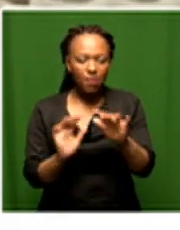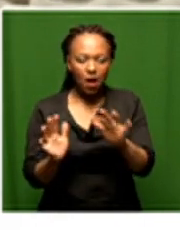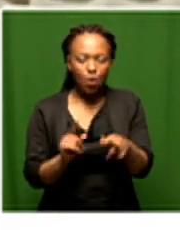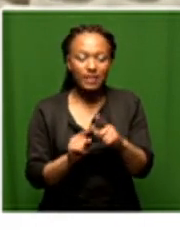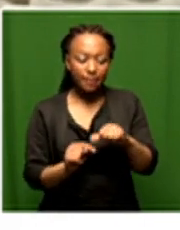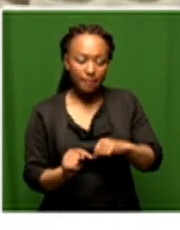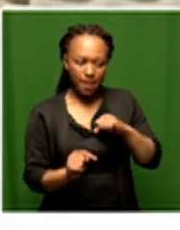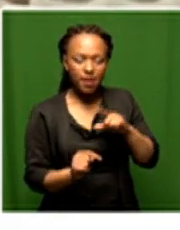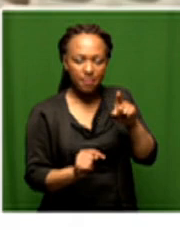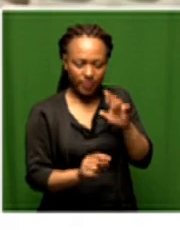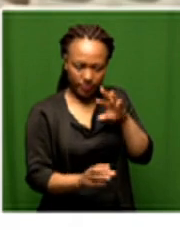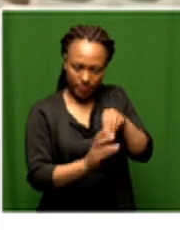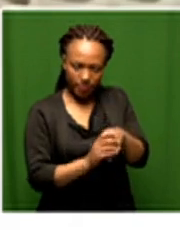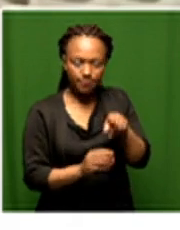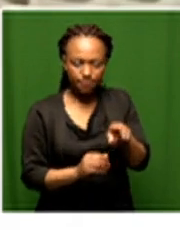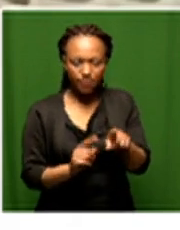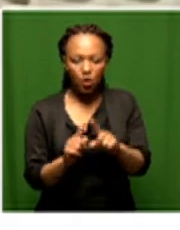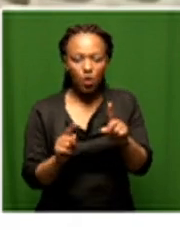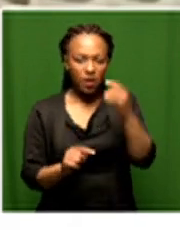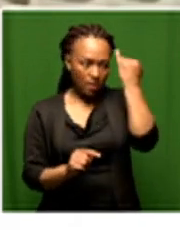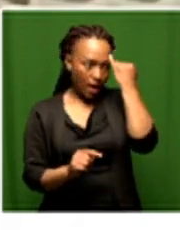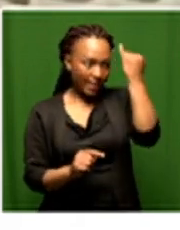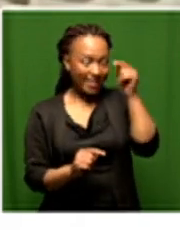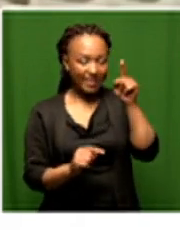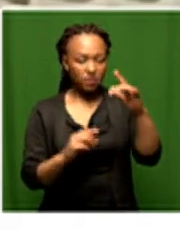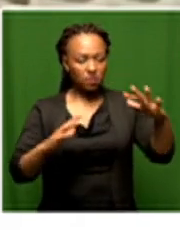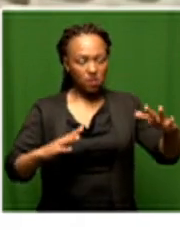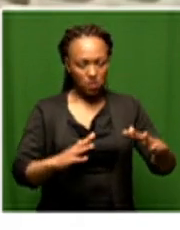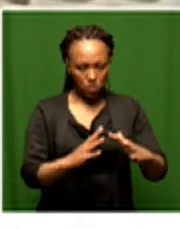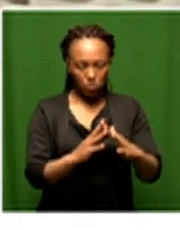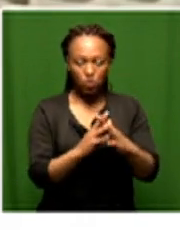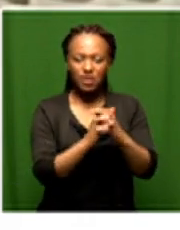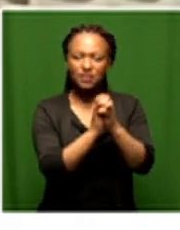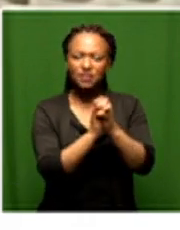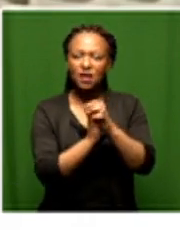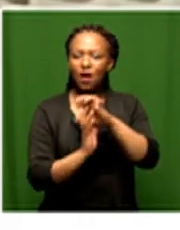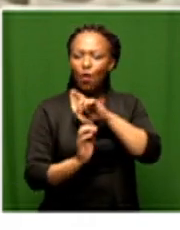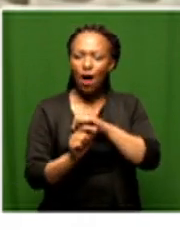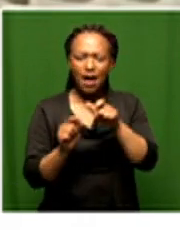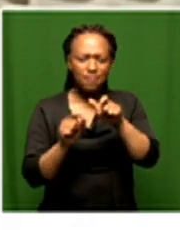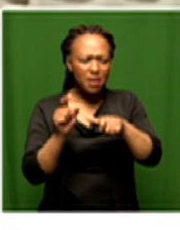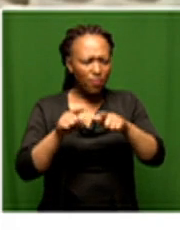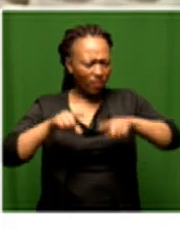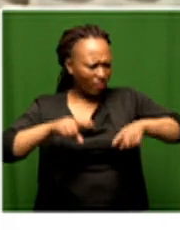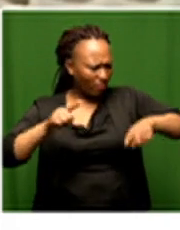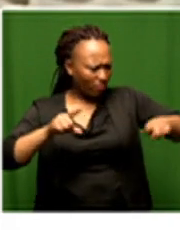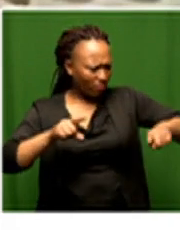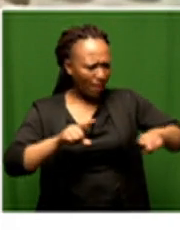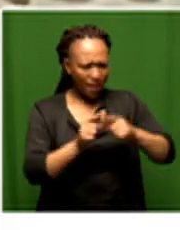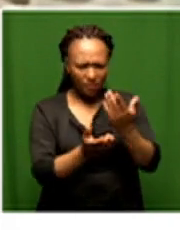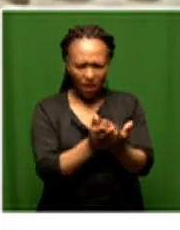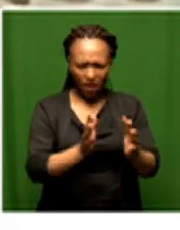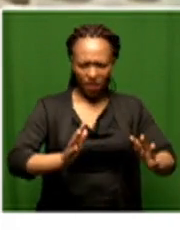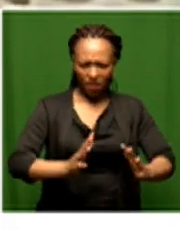take pride in, and just this idea of a unity is created amongst people who are so different. And I really think it's important that